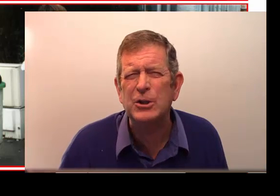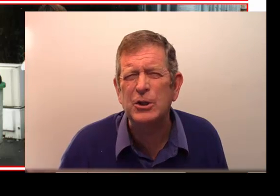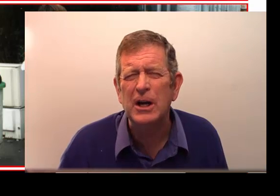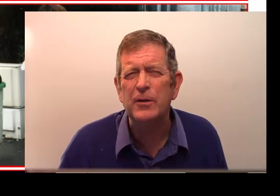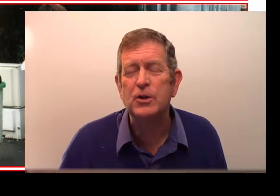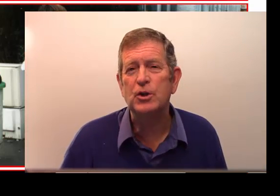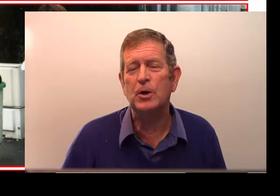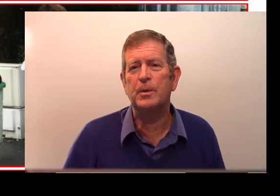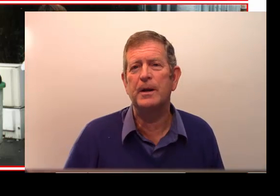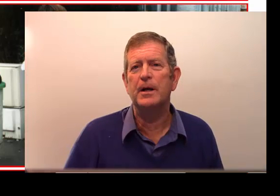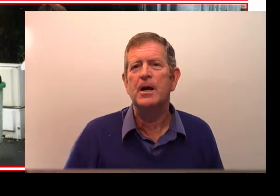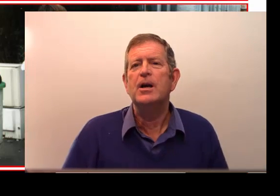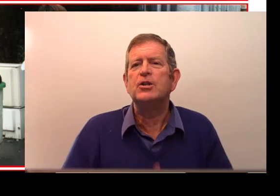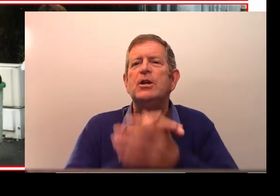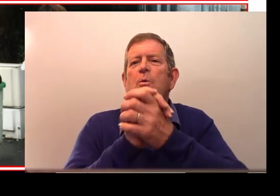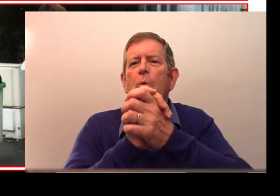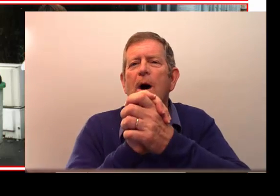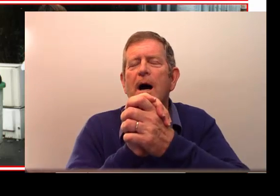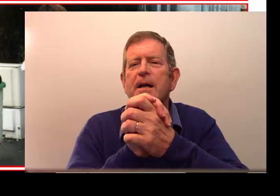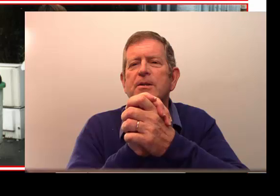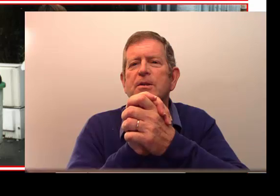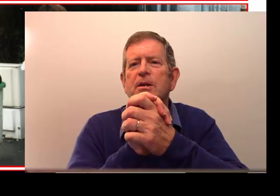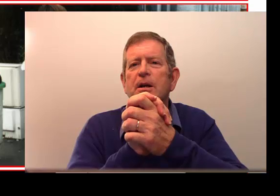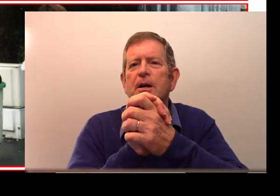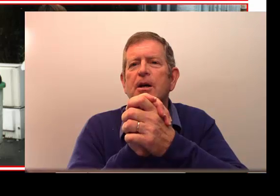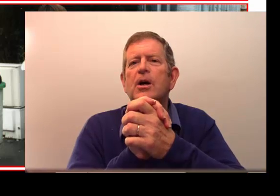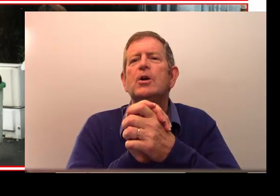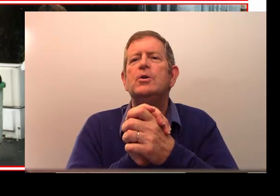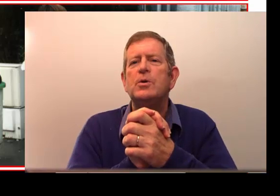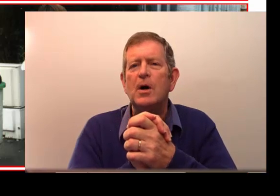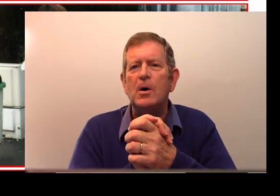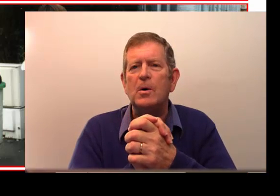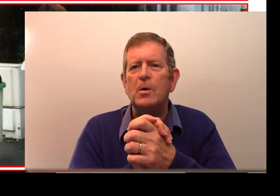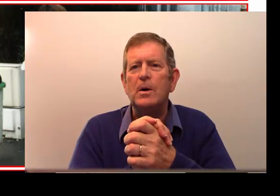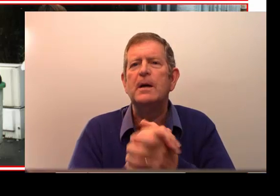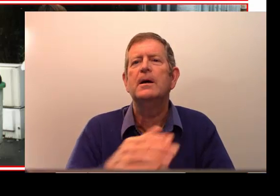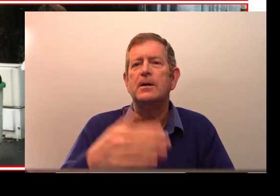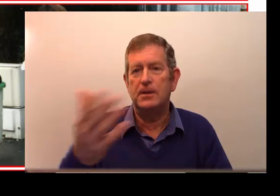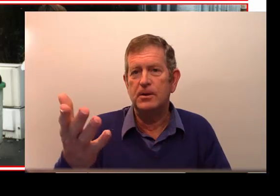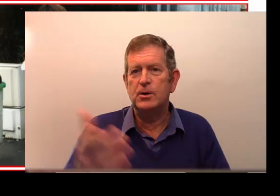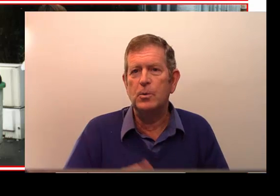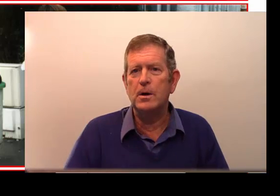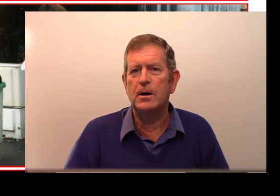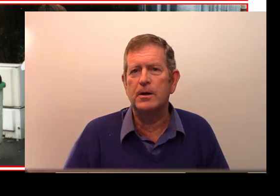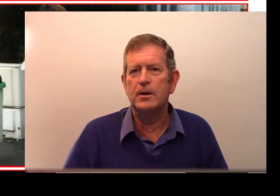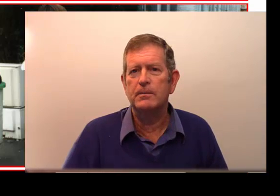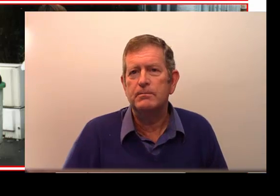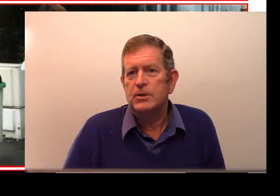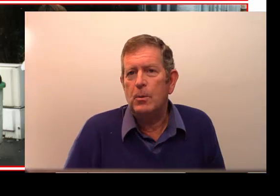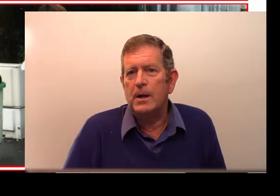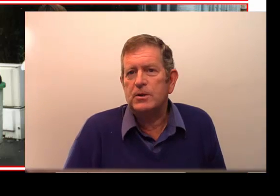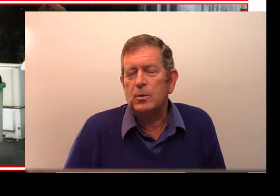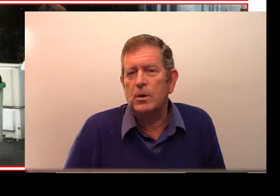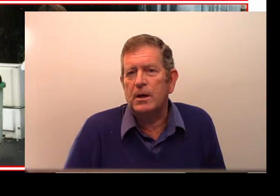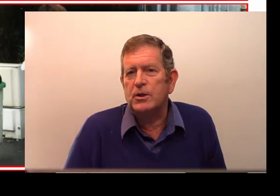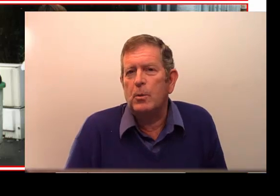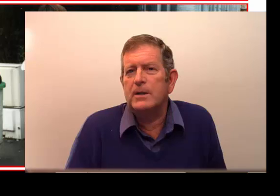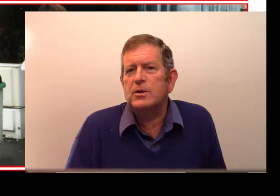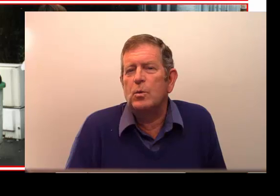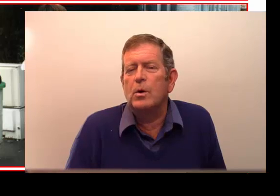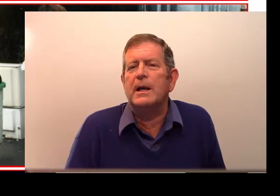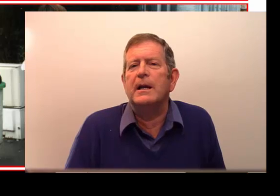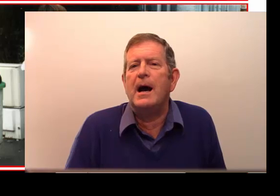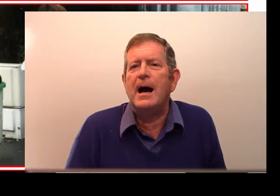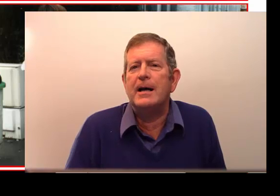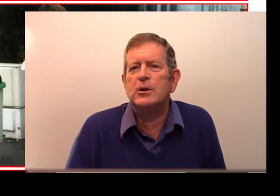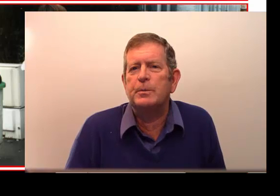and watch the children. She wants to go to work. She wants to work. She